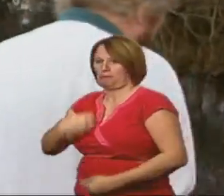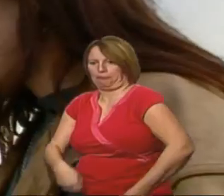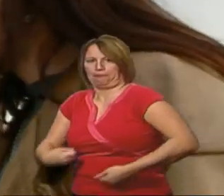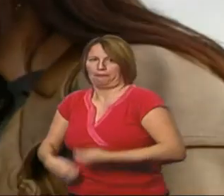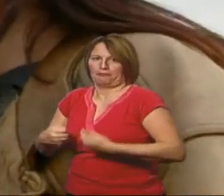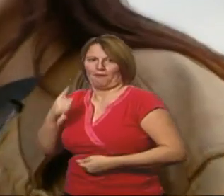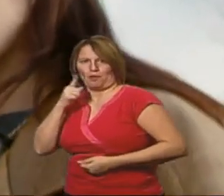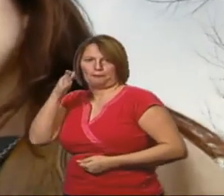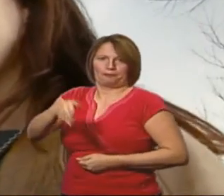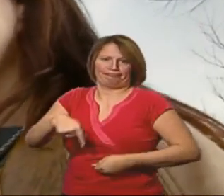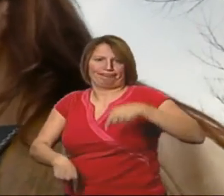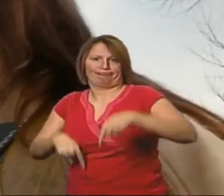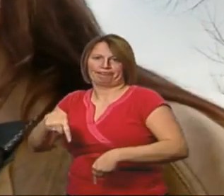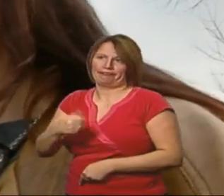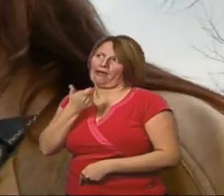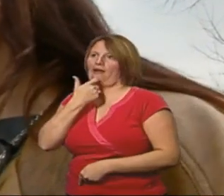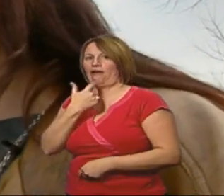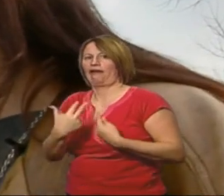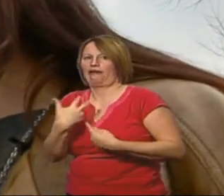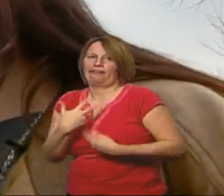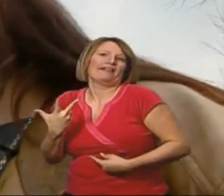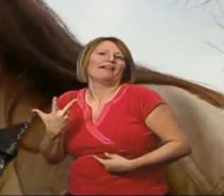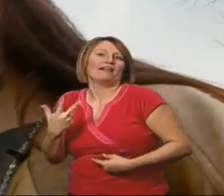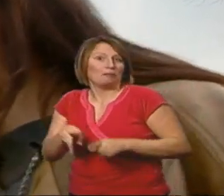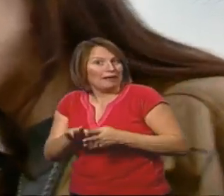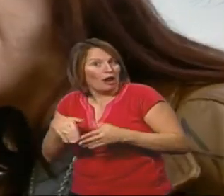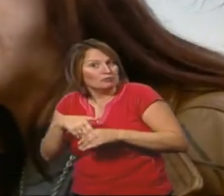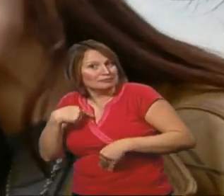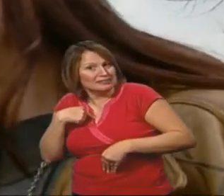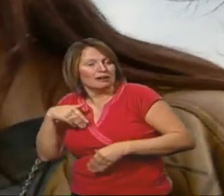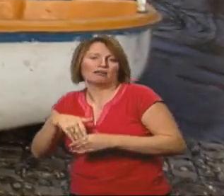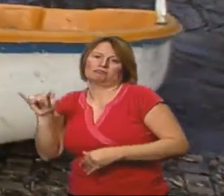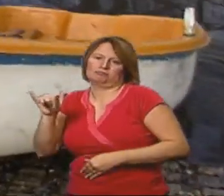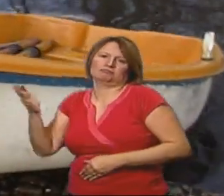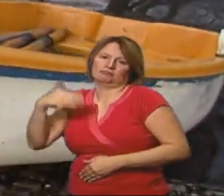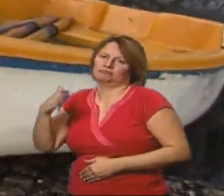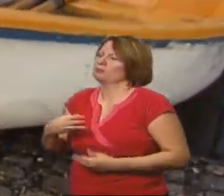it. You hear that wheel look at that? Yeah, I heard that. I was thinking that includes me.